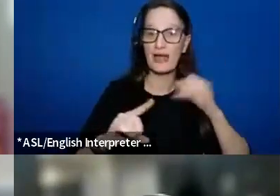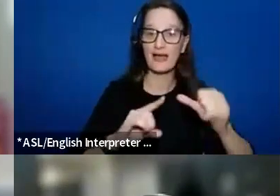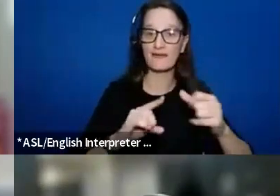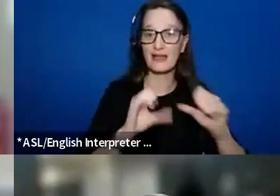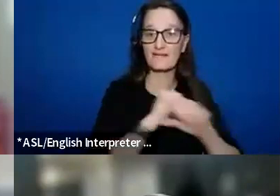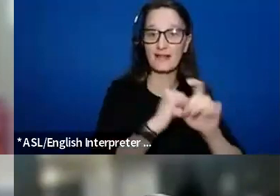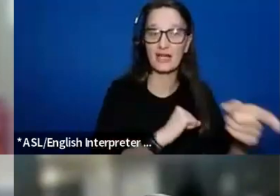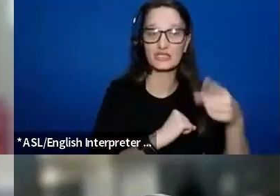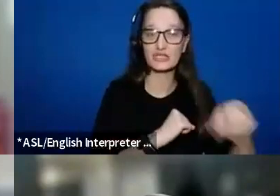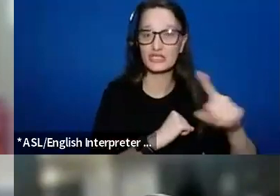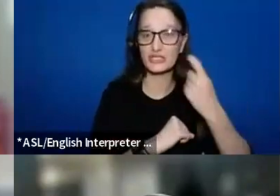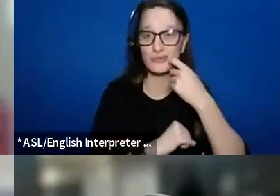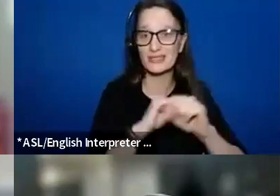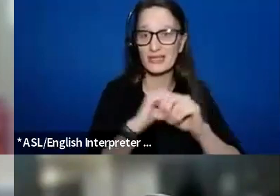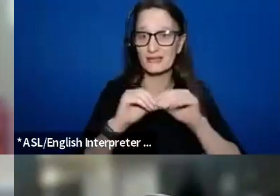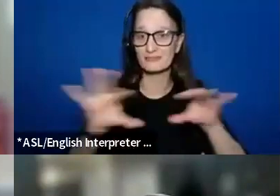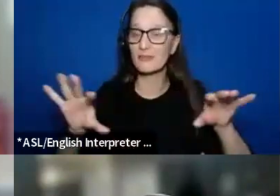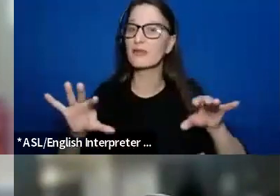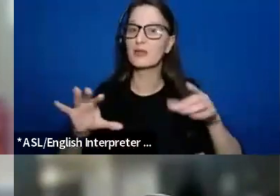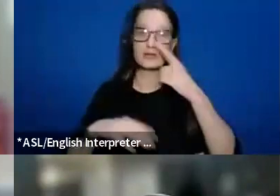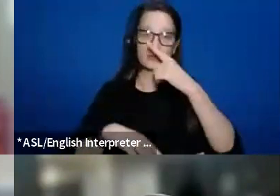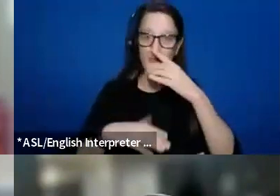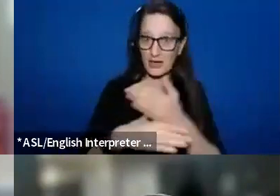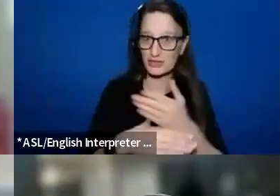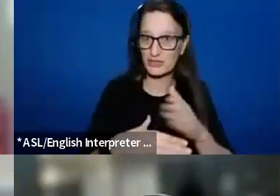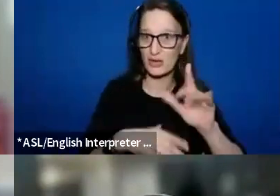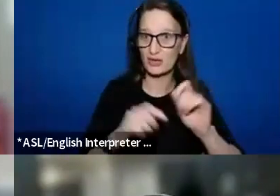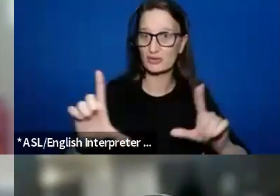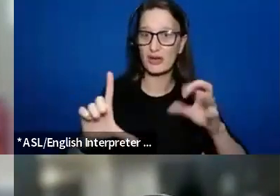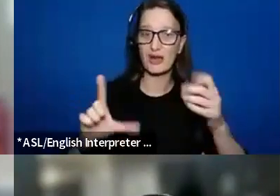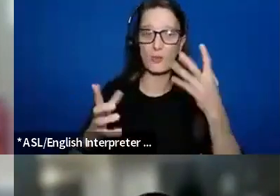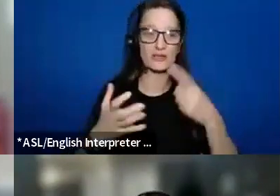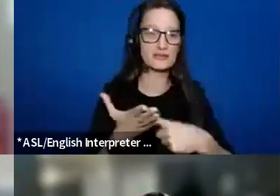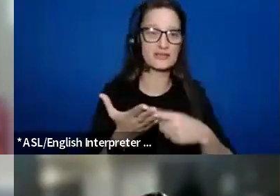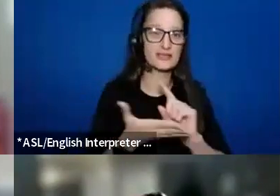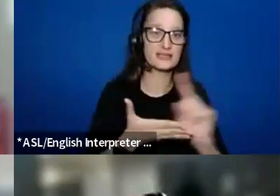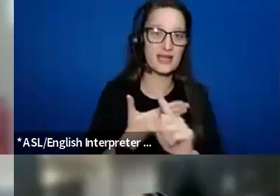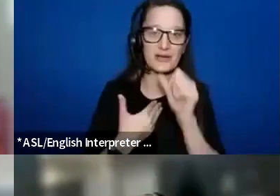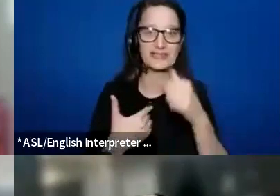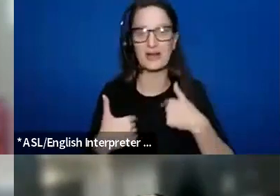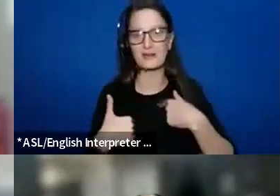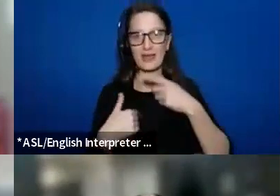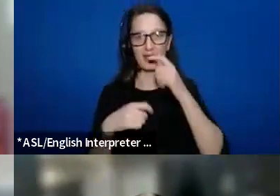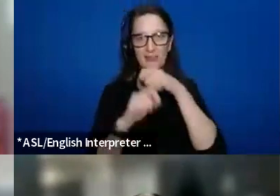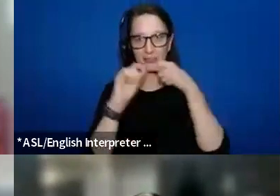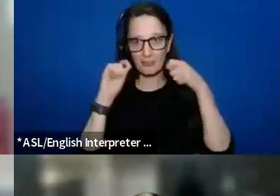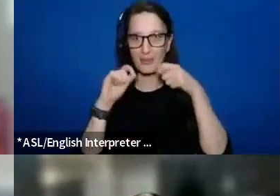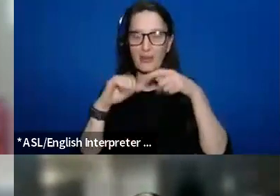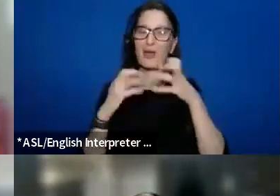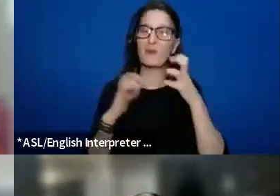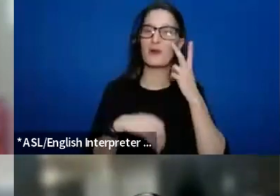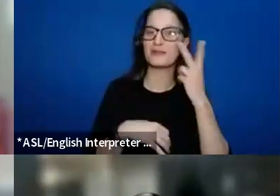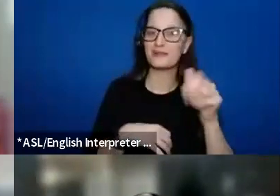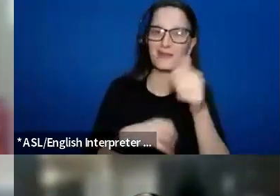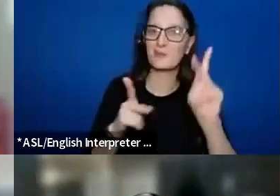interested in sharing those in their screen and wants to talk about next week other than me, I would love to hear someone talk about Tuesday's rally and what's